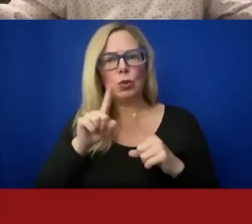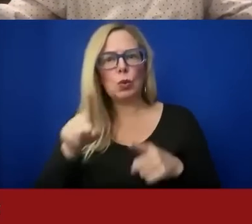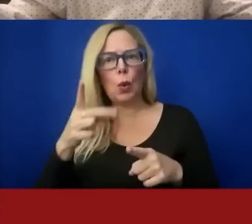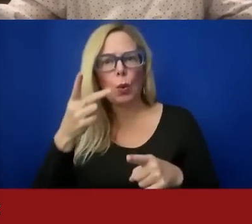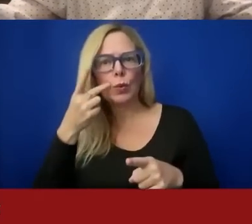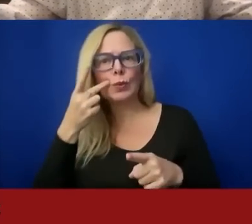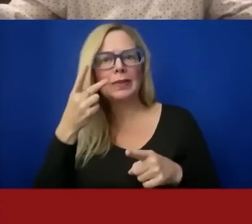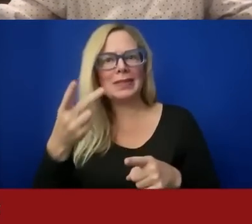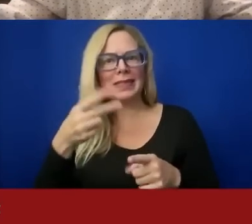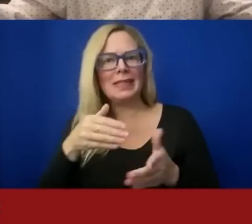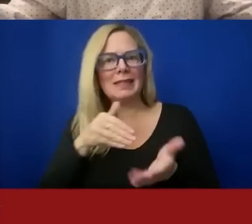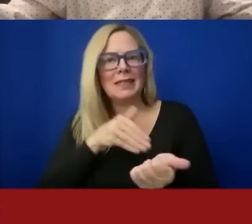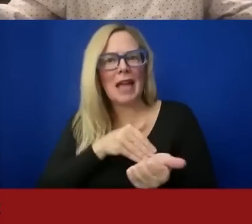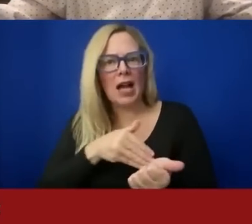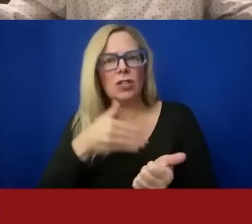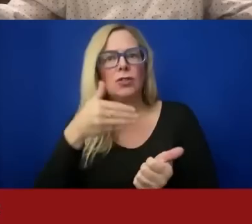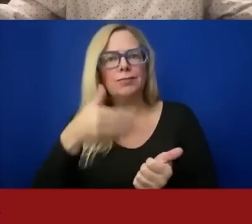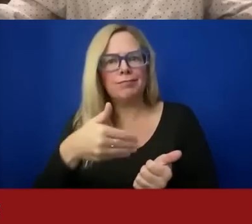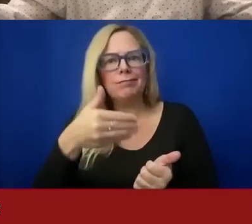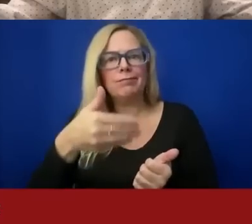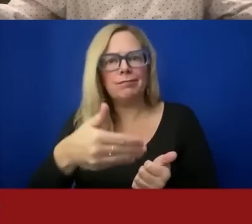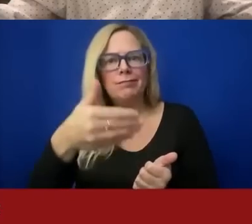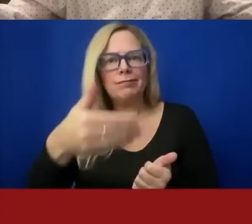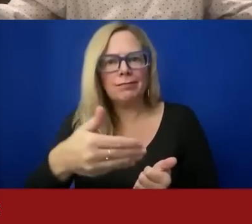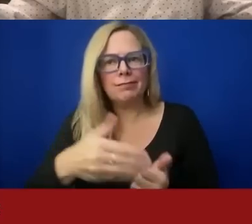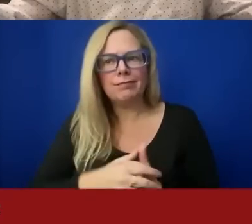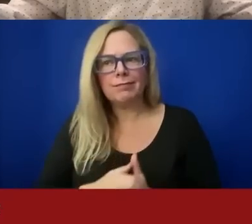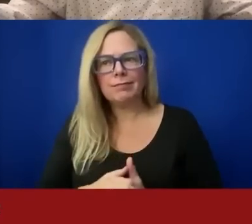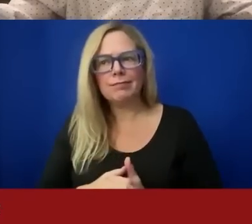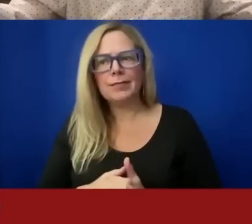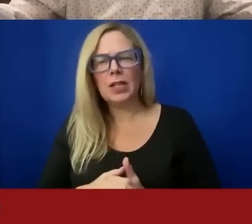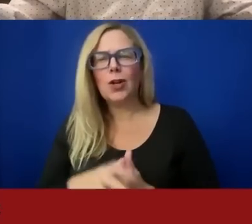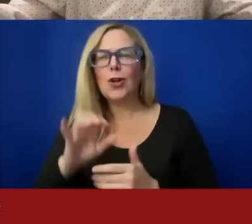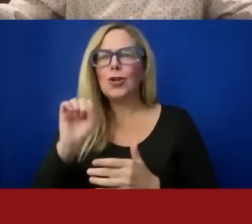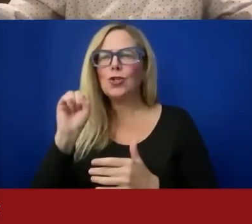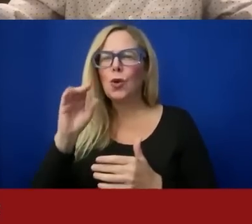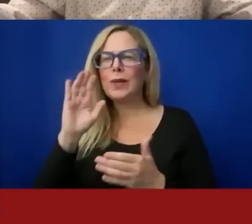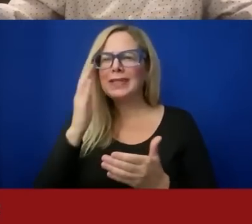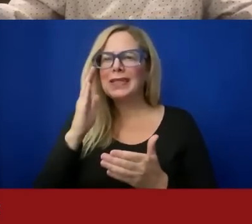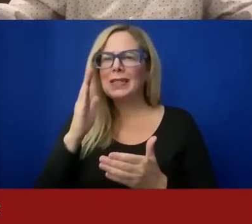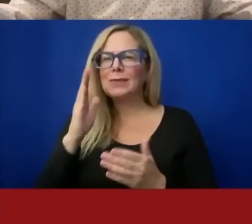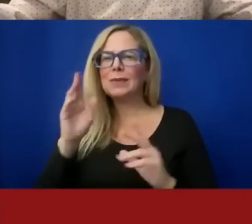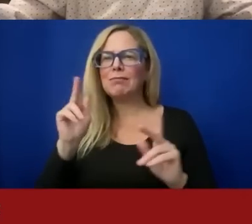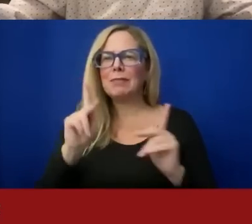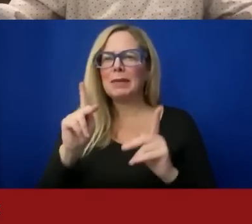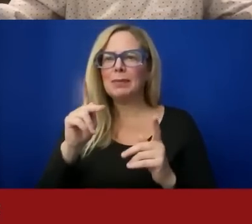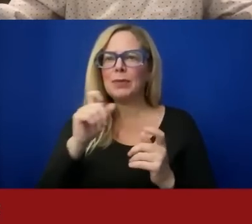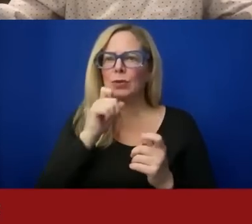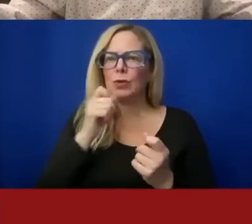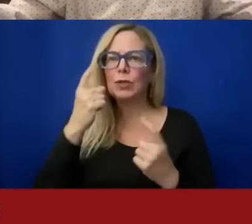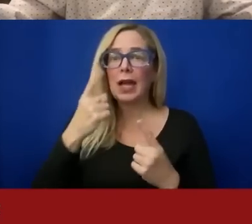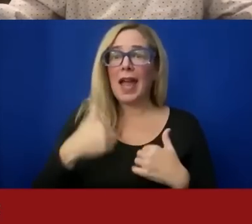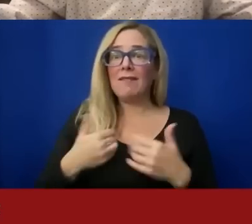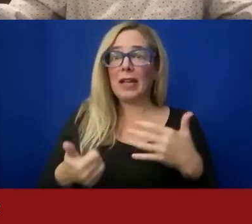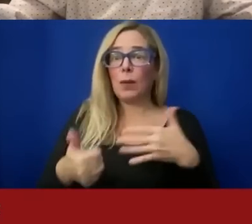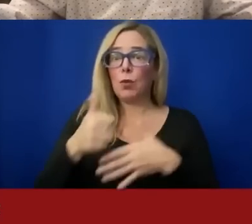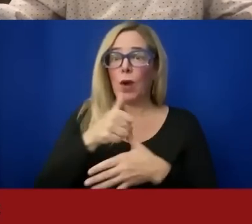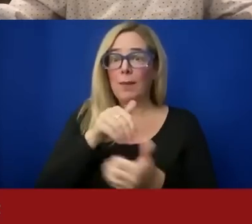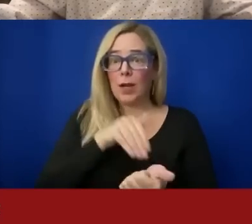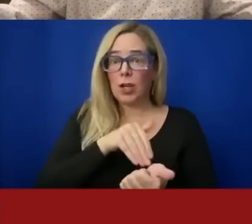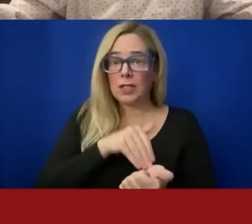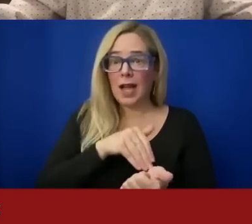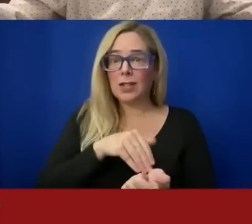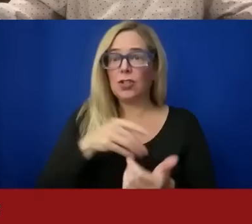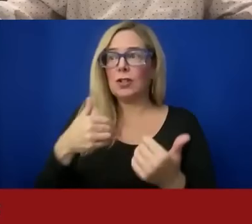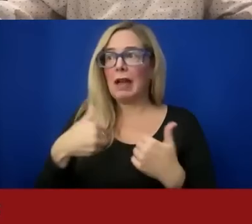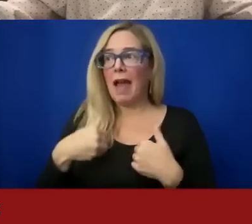some interesting relationships with the concept of having a primary care provider, having a usual place of care, and then also delaying care,